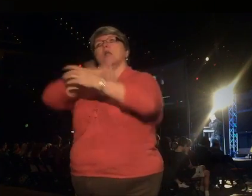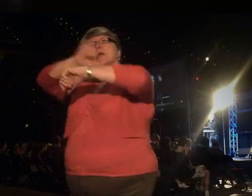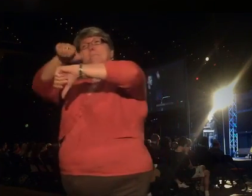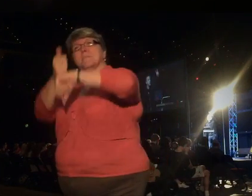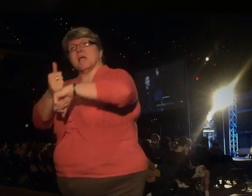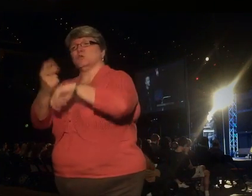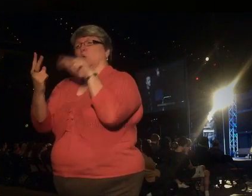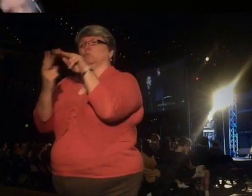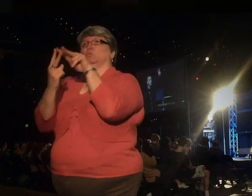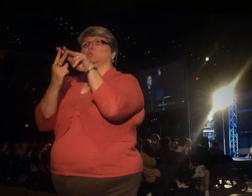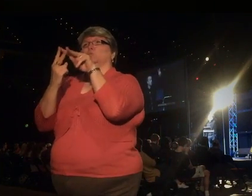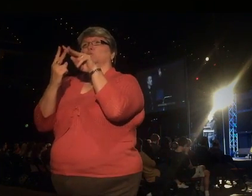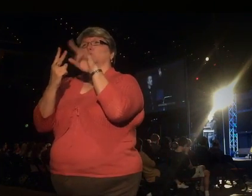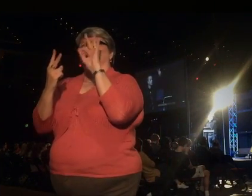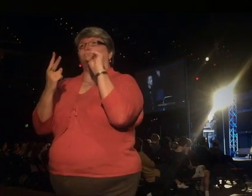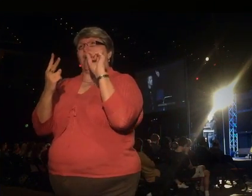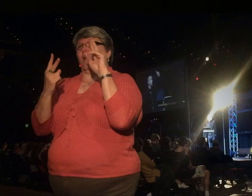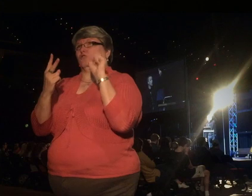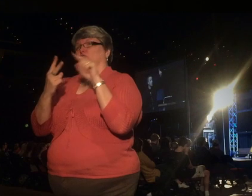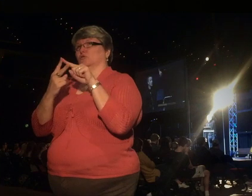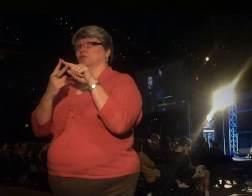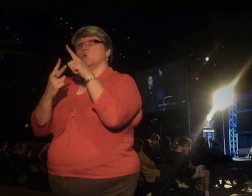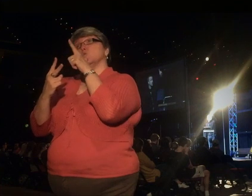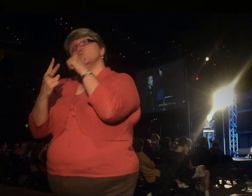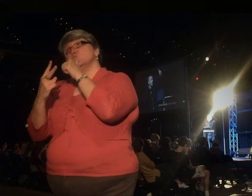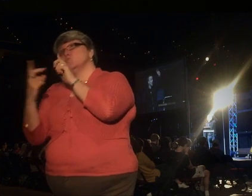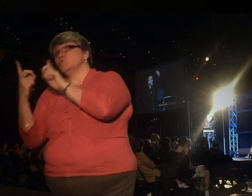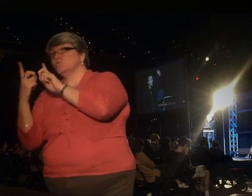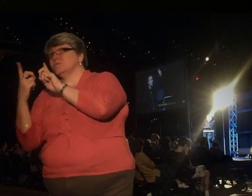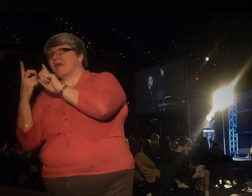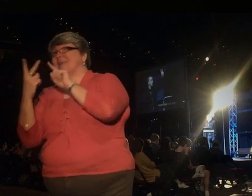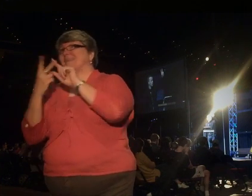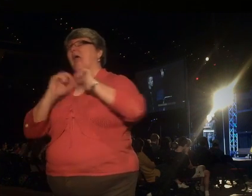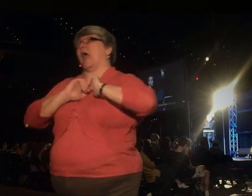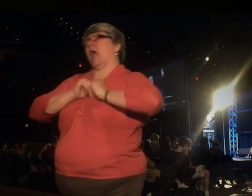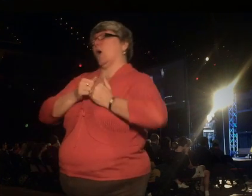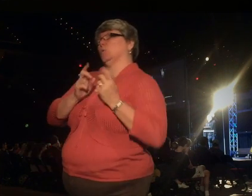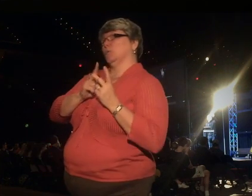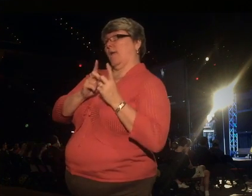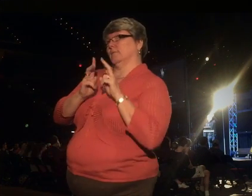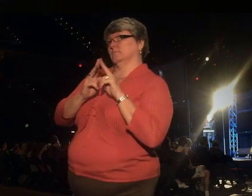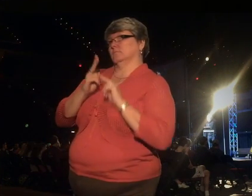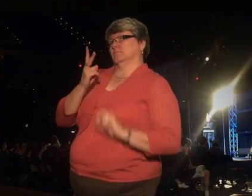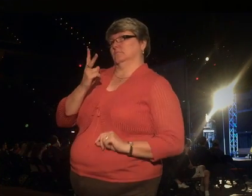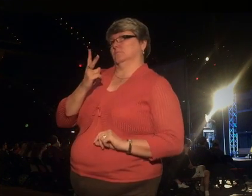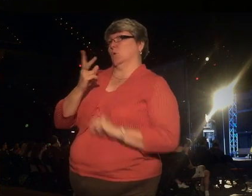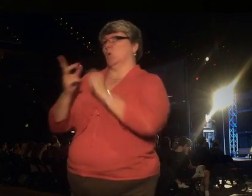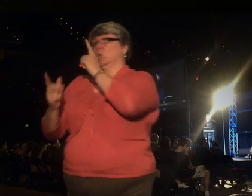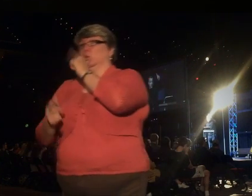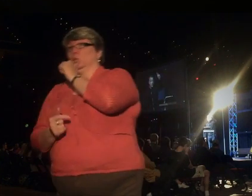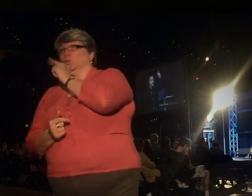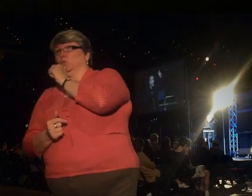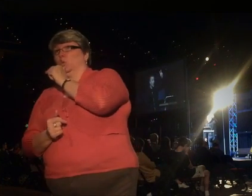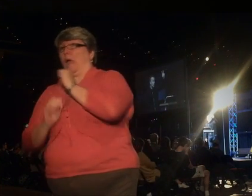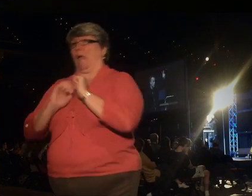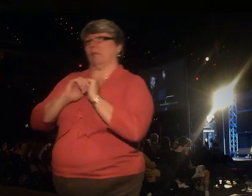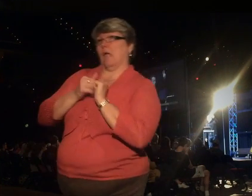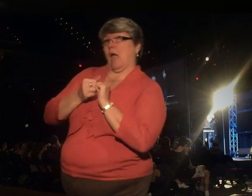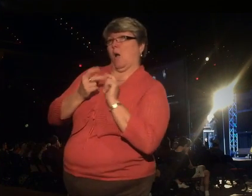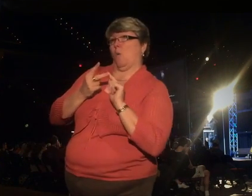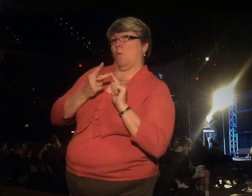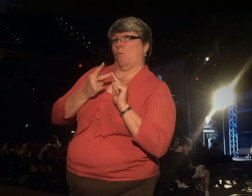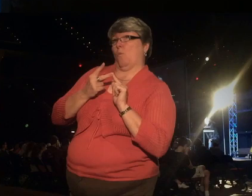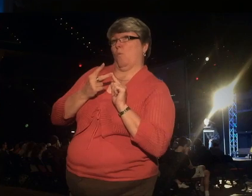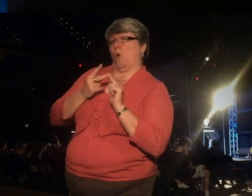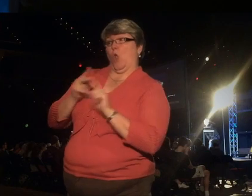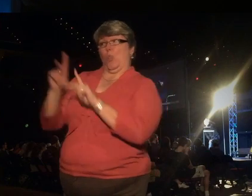is based on two factors: who you date and how you date. The who and the